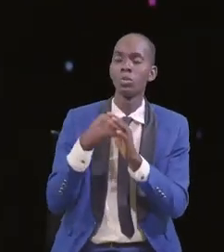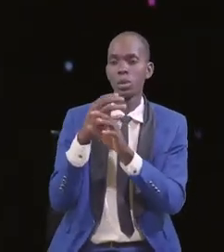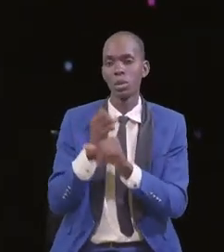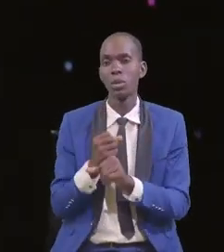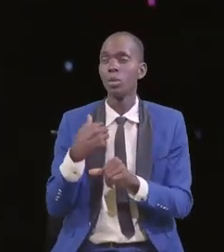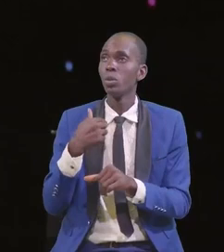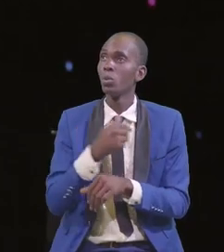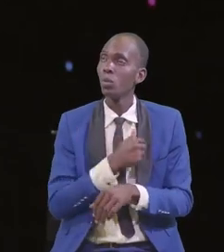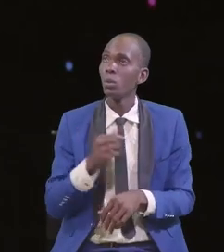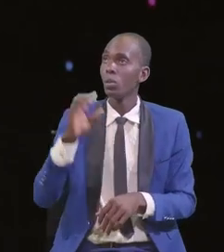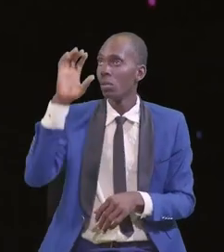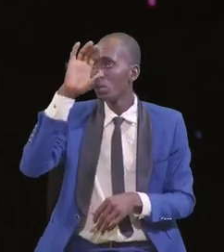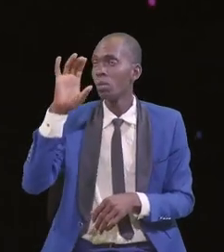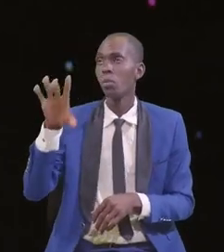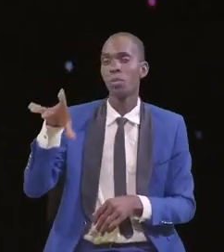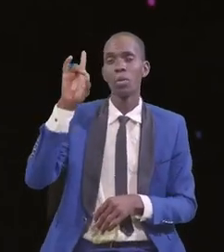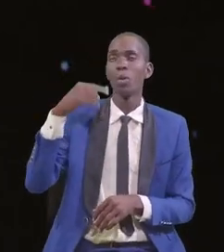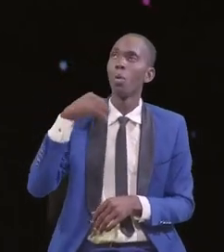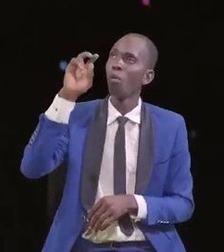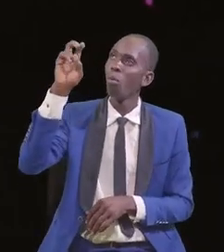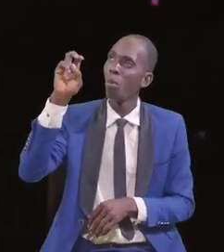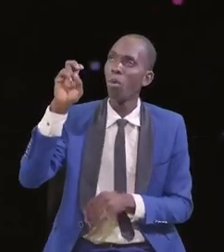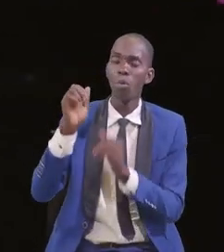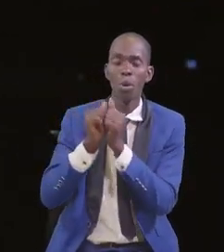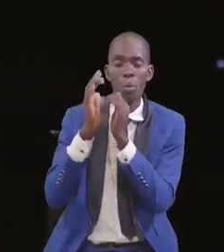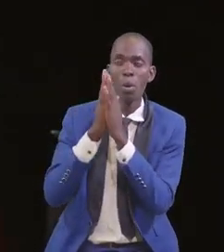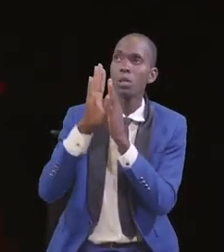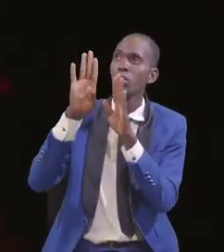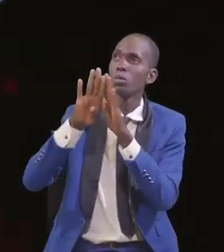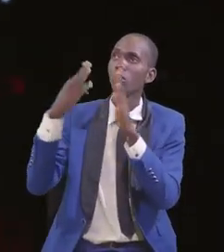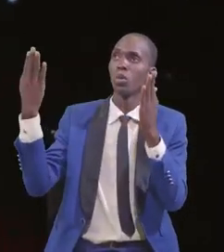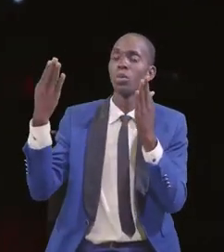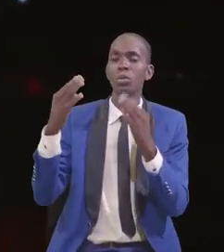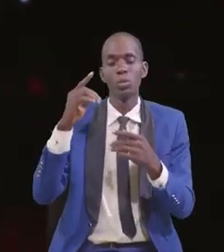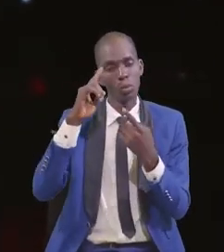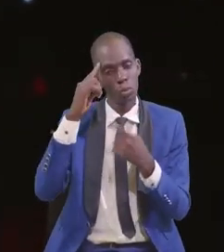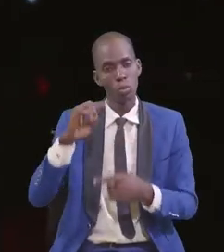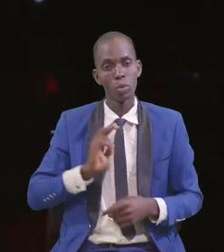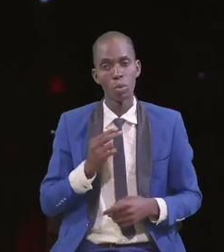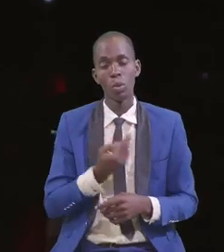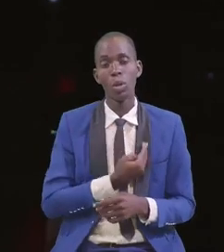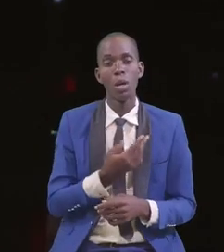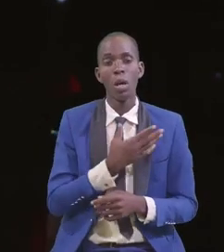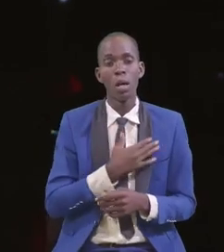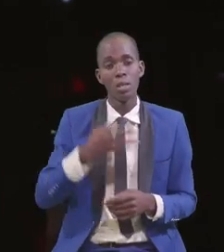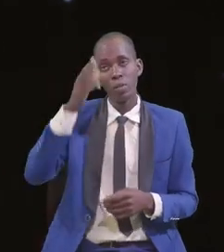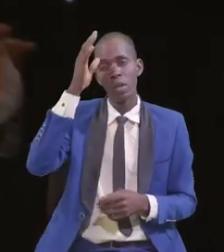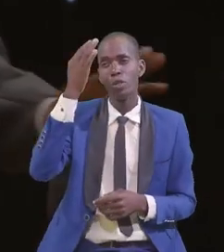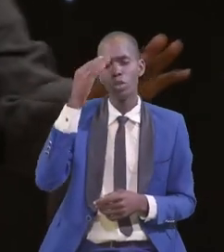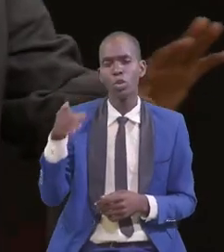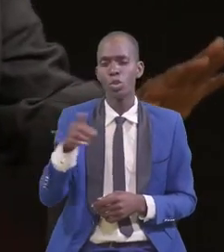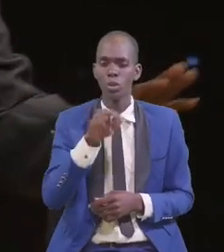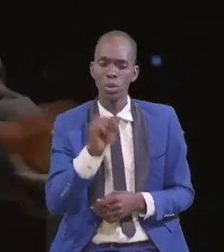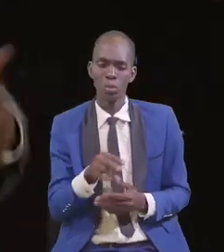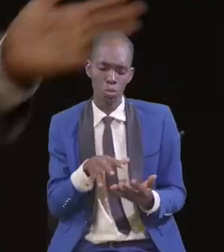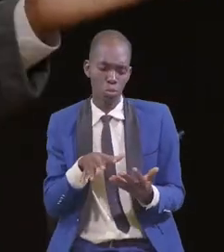find. We knock, the door is opened unto us. For your Father knoweth that ye have need of all these things.